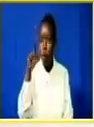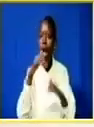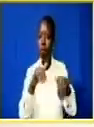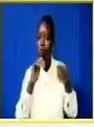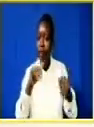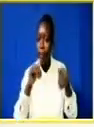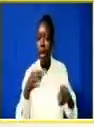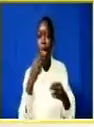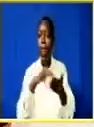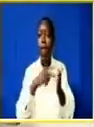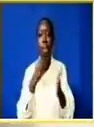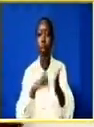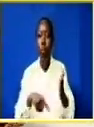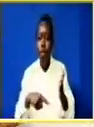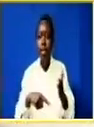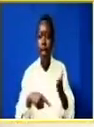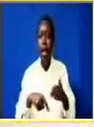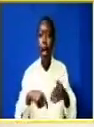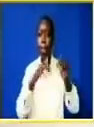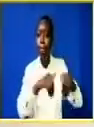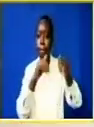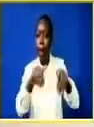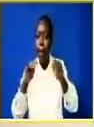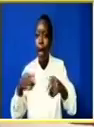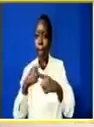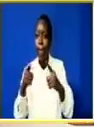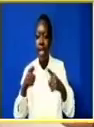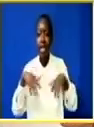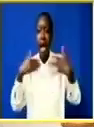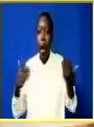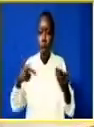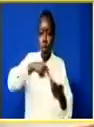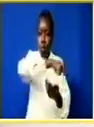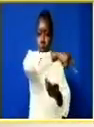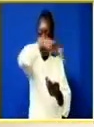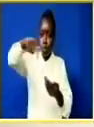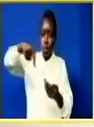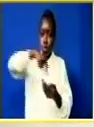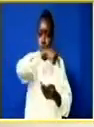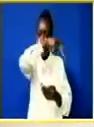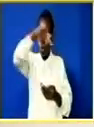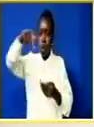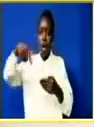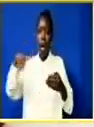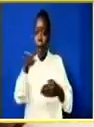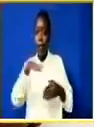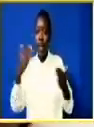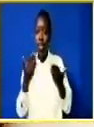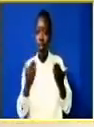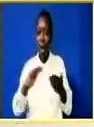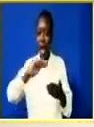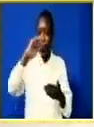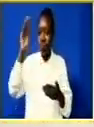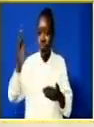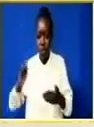mm. going sideways. Okay. And that is the right kind of farming for slopy lands. For slopy lands. And like me. You go sideways.